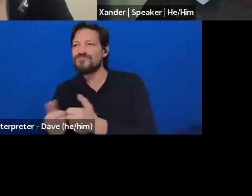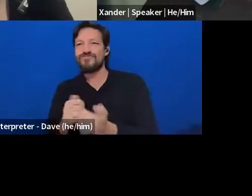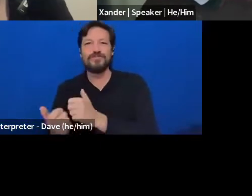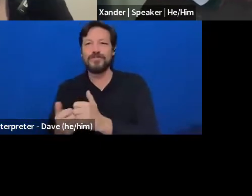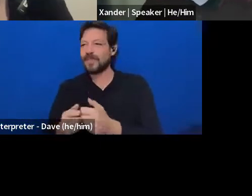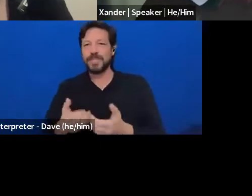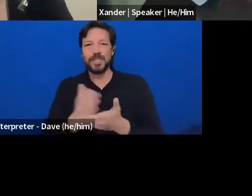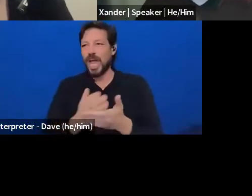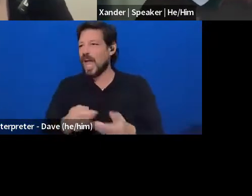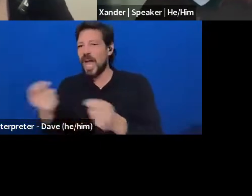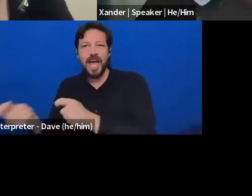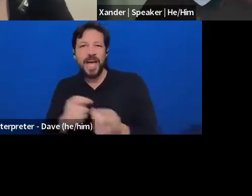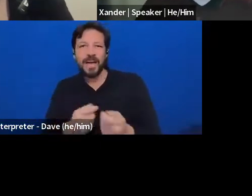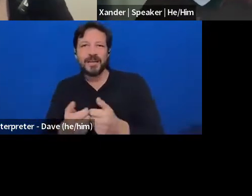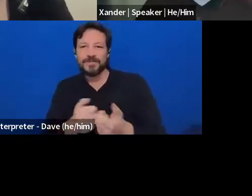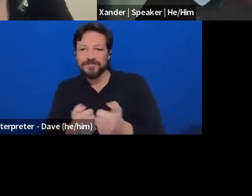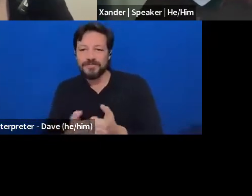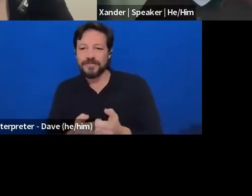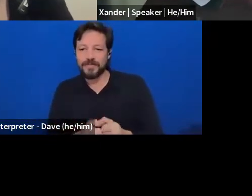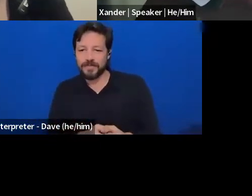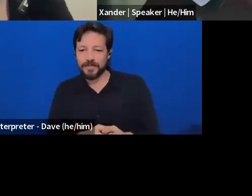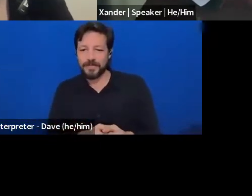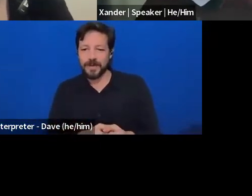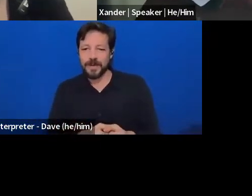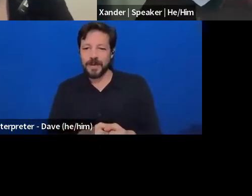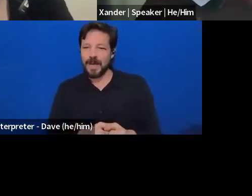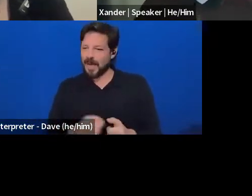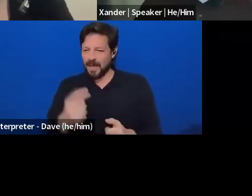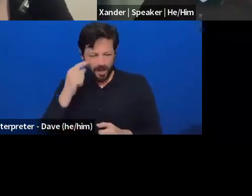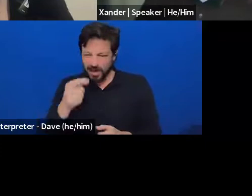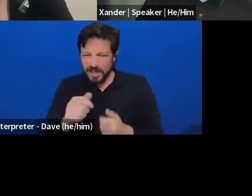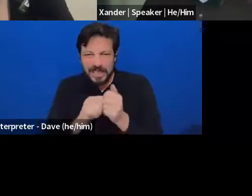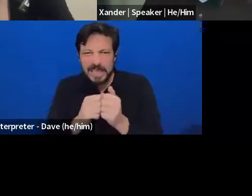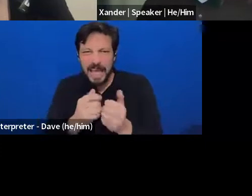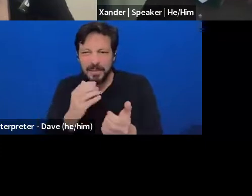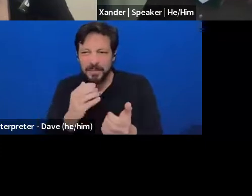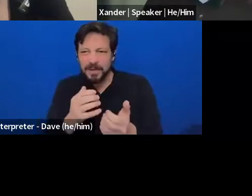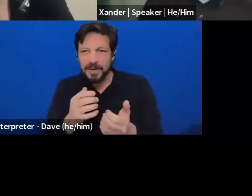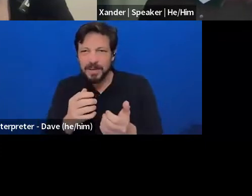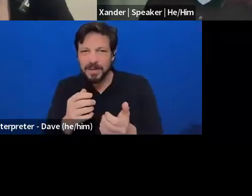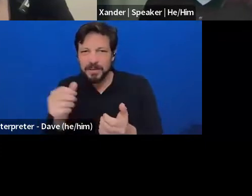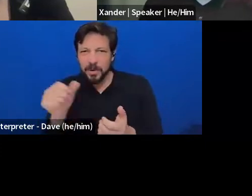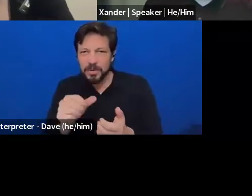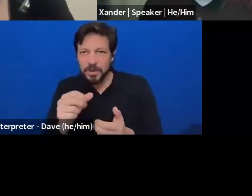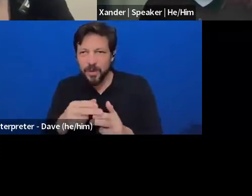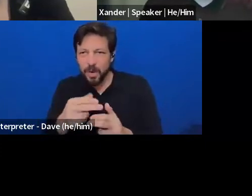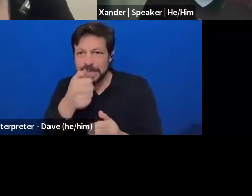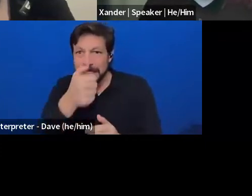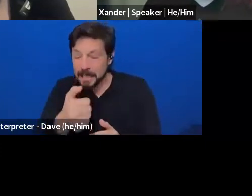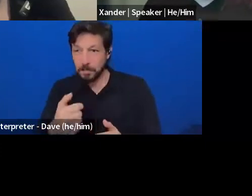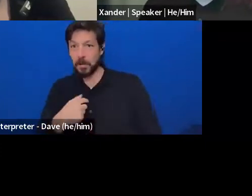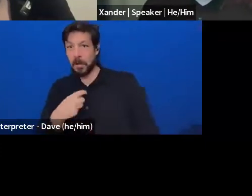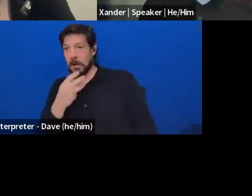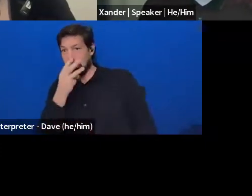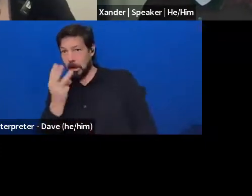out why this game designed for 6-year-olds, it's taking, a 13, 14-year-old struggling